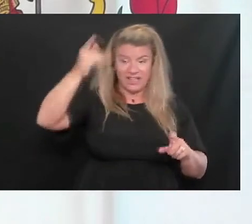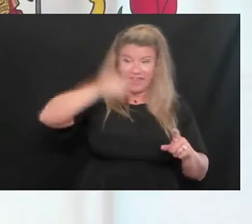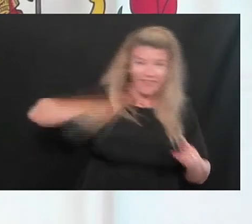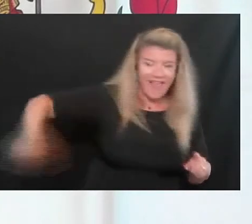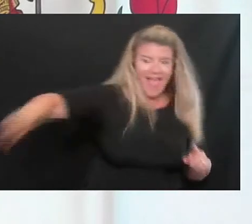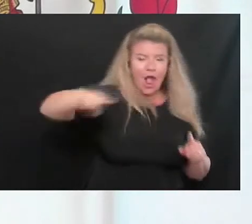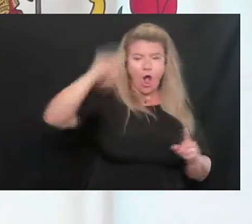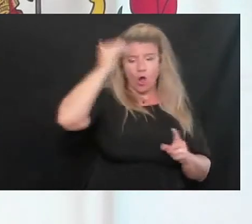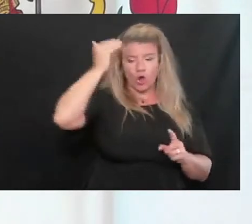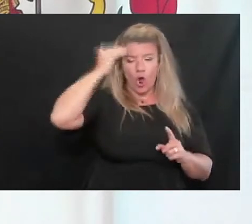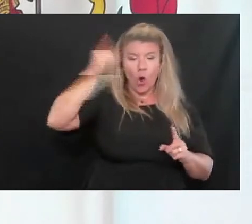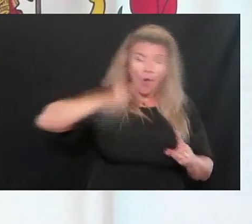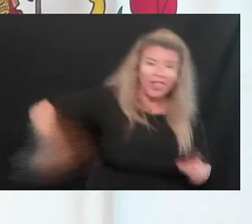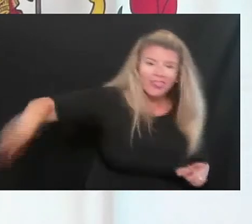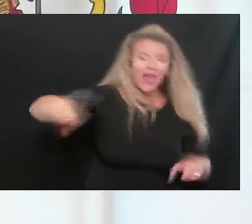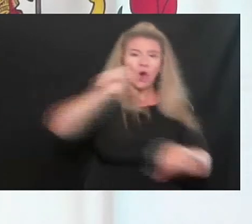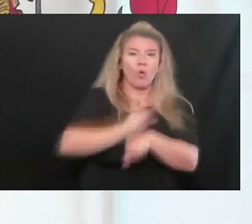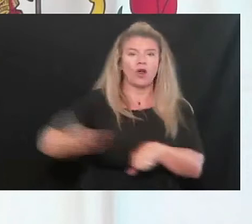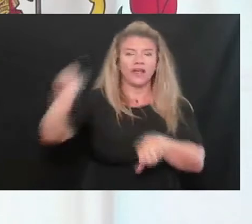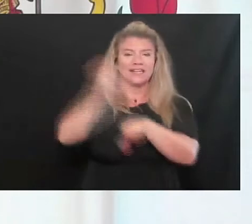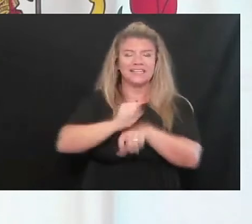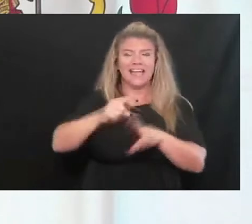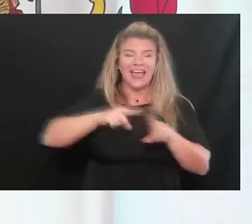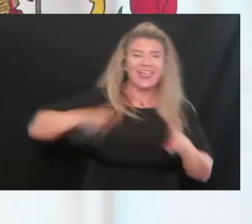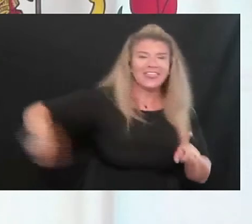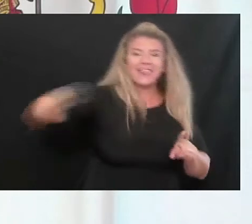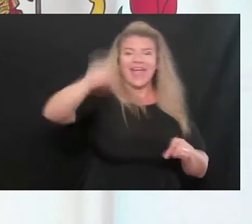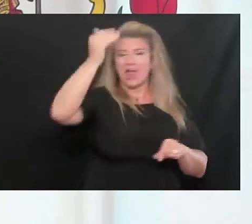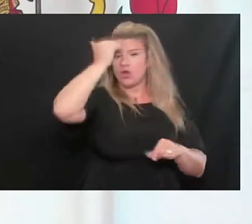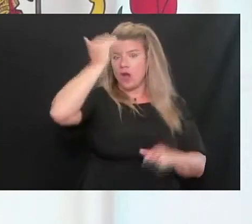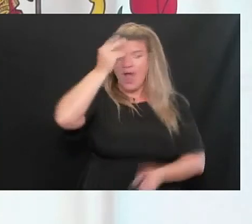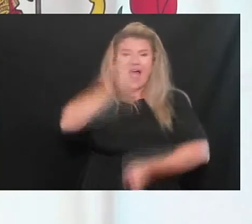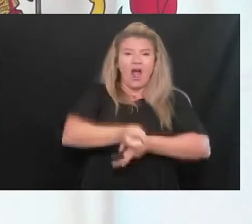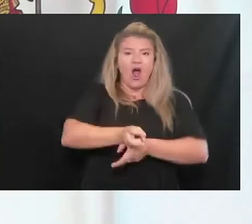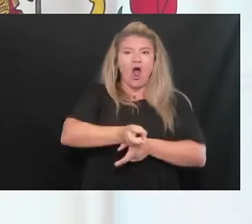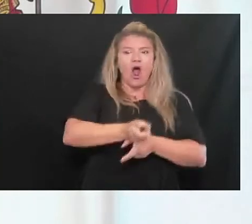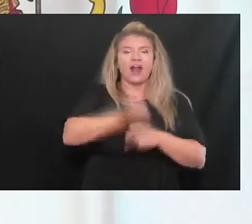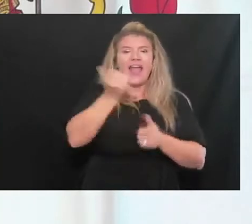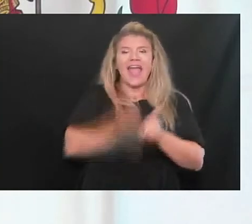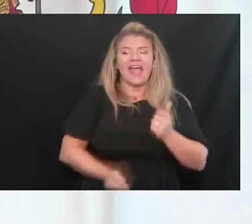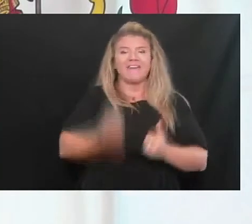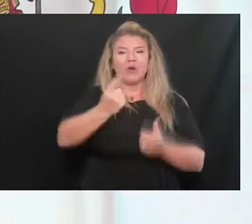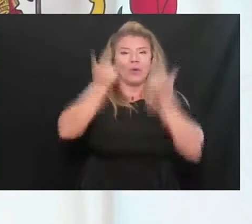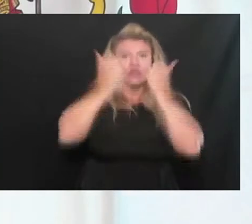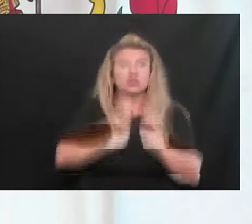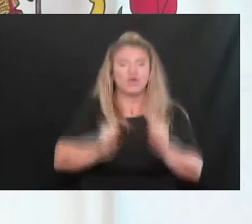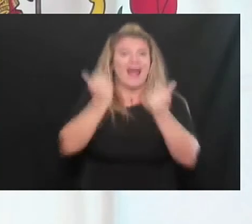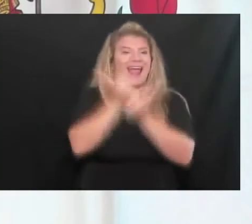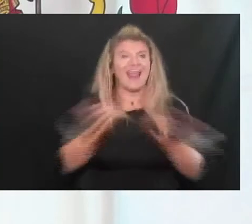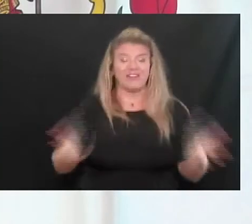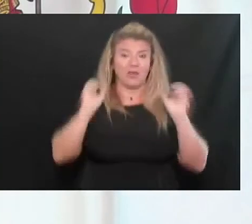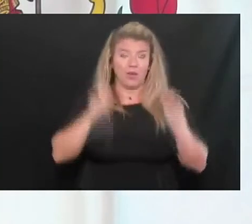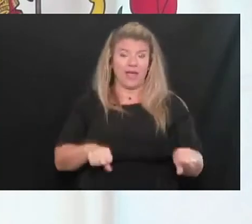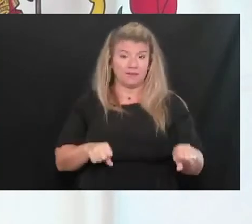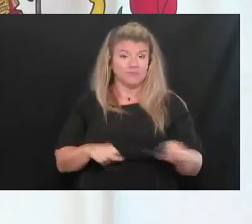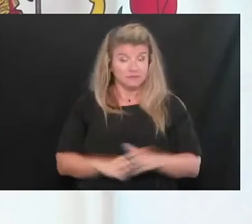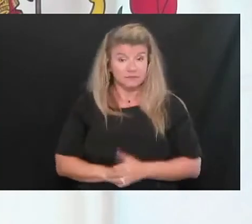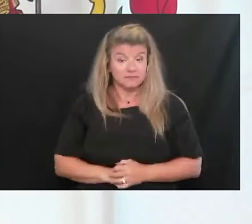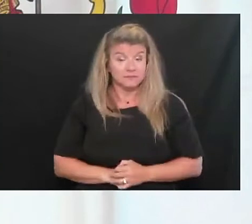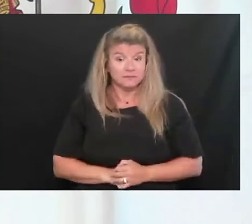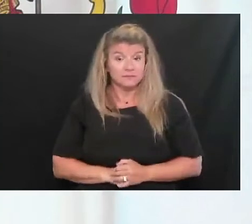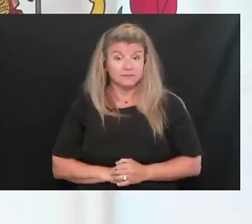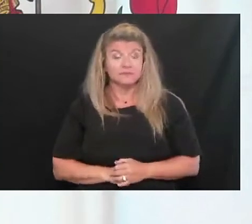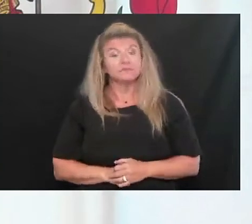working. Everybody knows how hard everybody's trying, and everybody's trying everything in the world. You